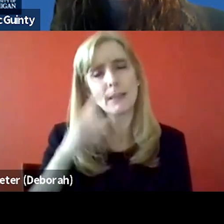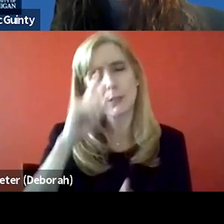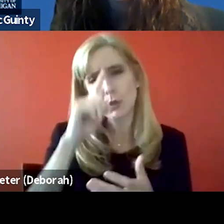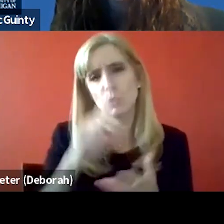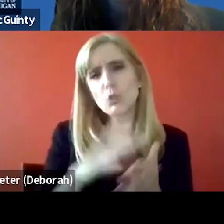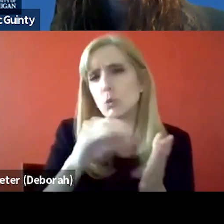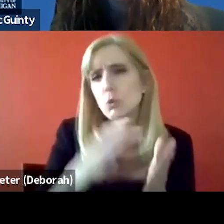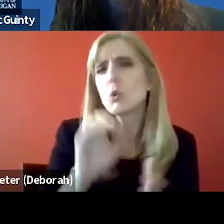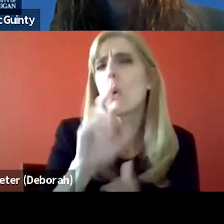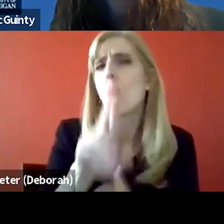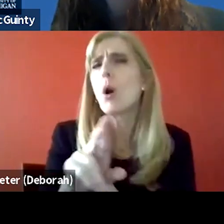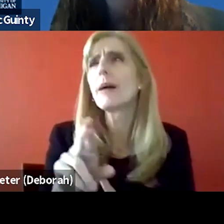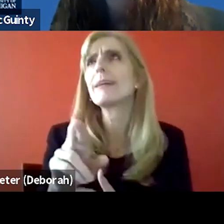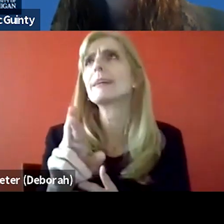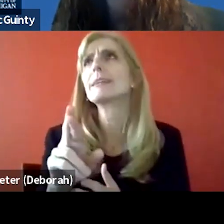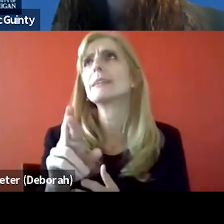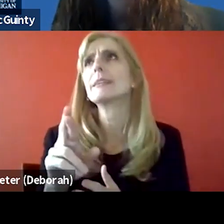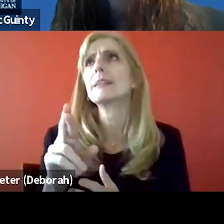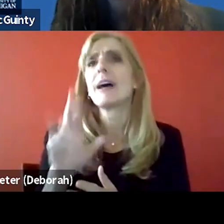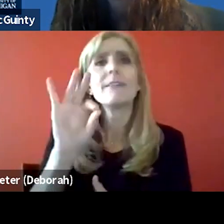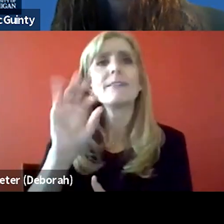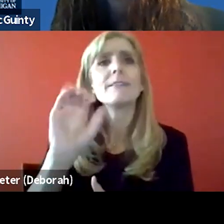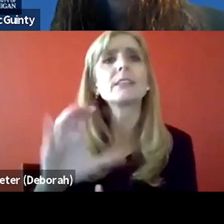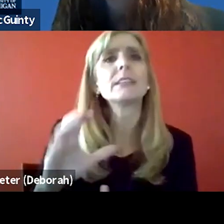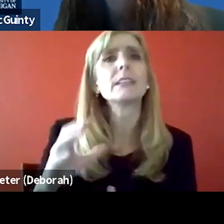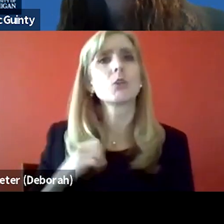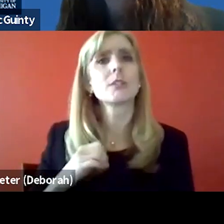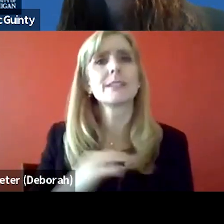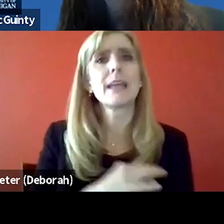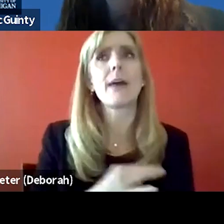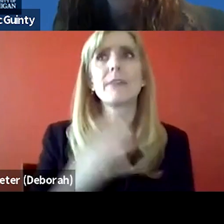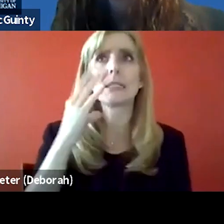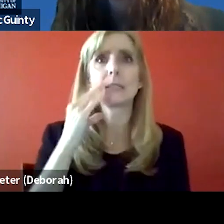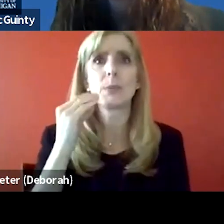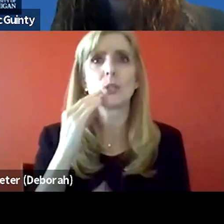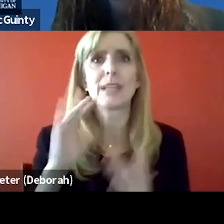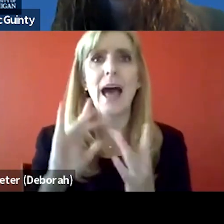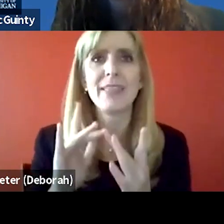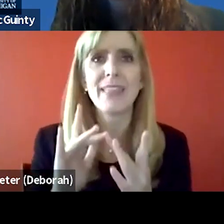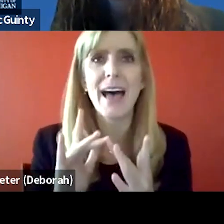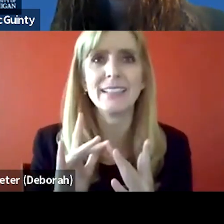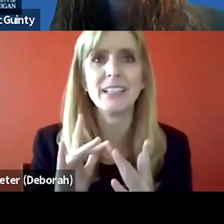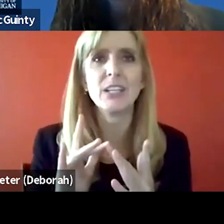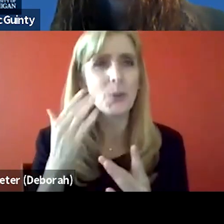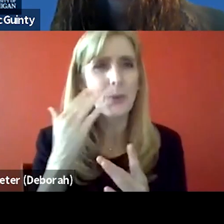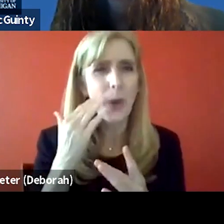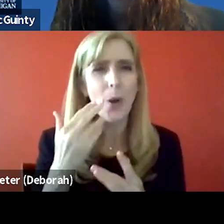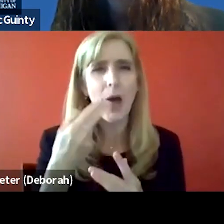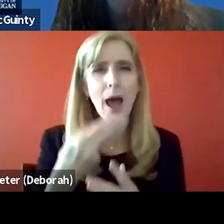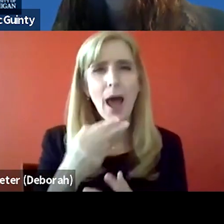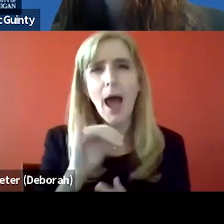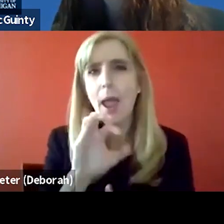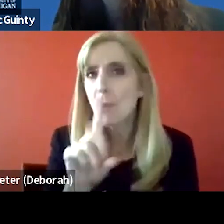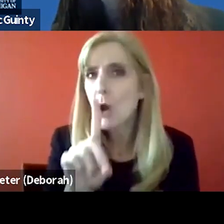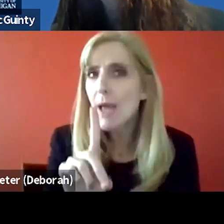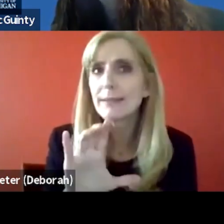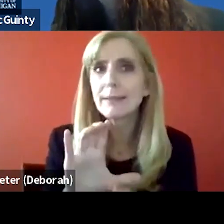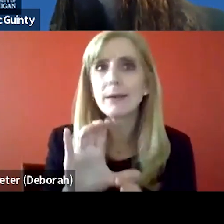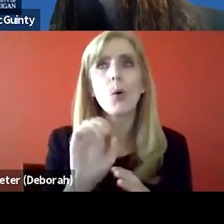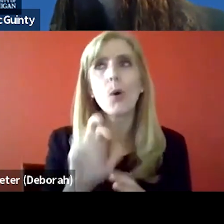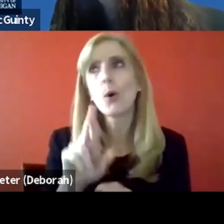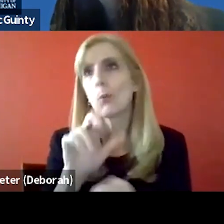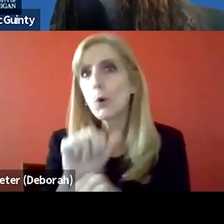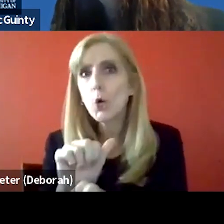faculty or staff face in the online space, like online and hybrid class or work, as it relates to